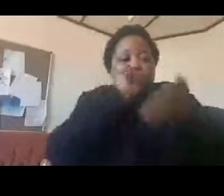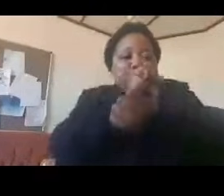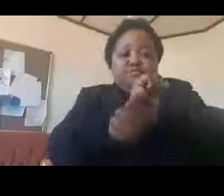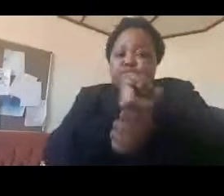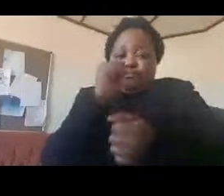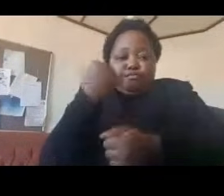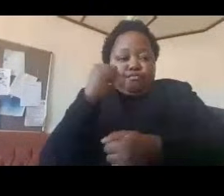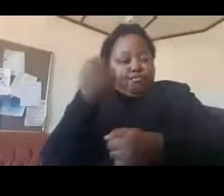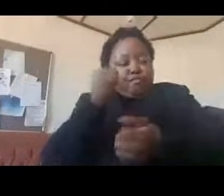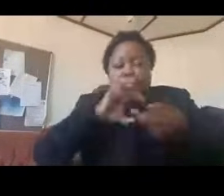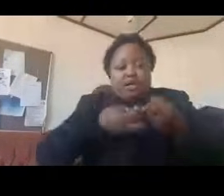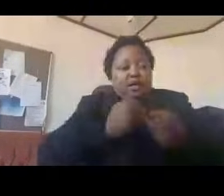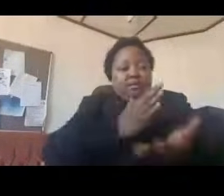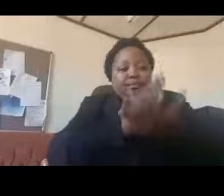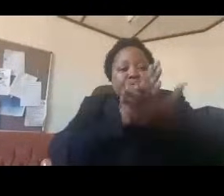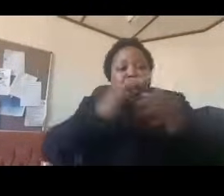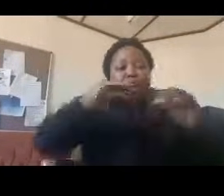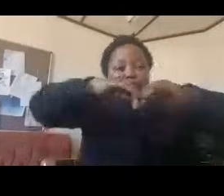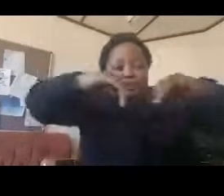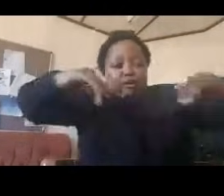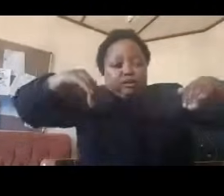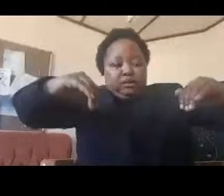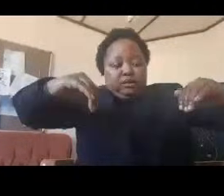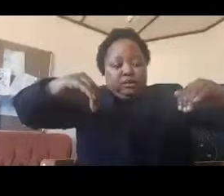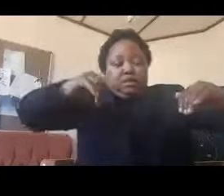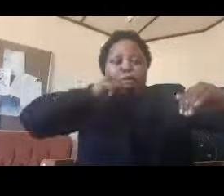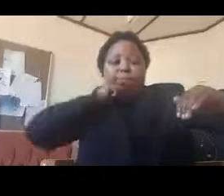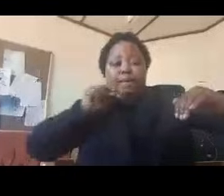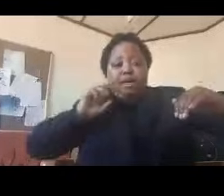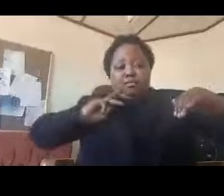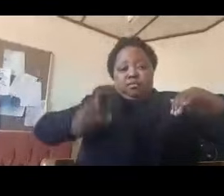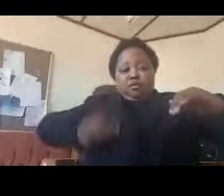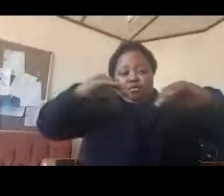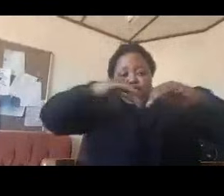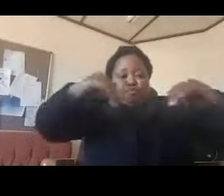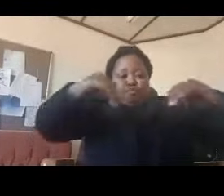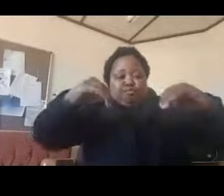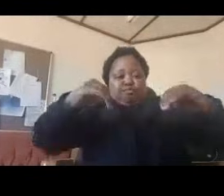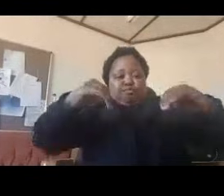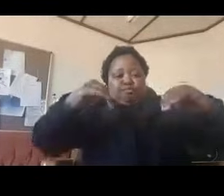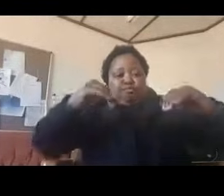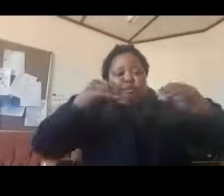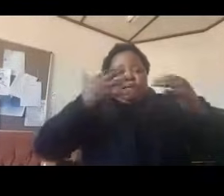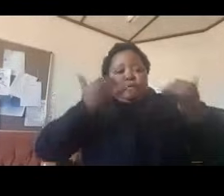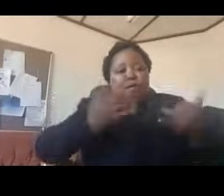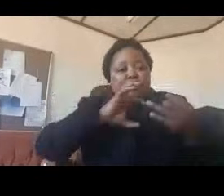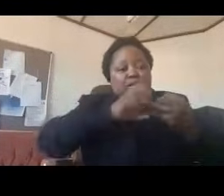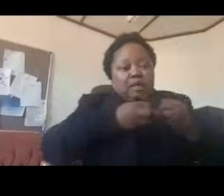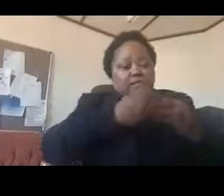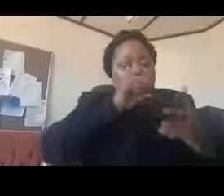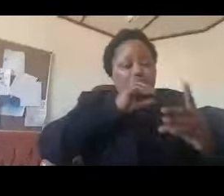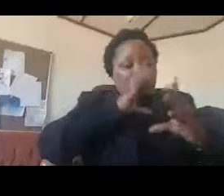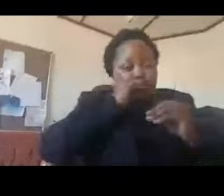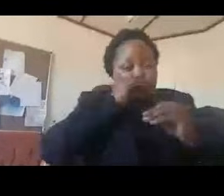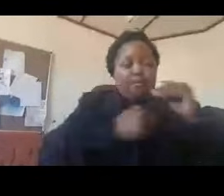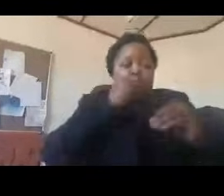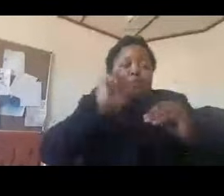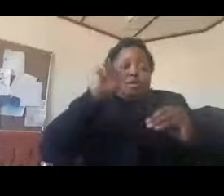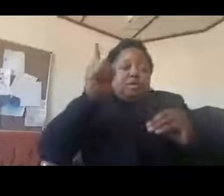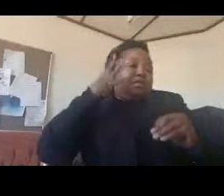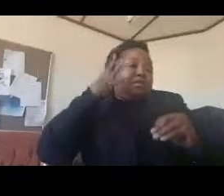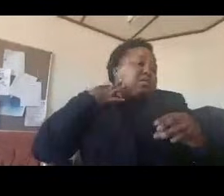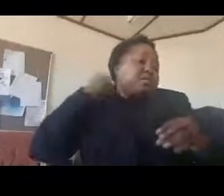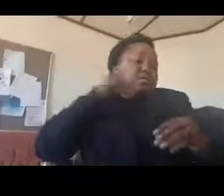They separate the couple. The male counselor talks to the man about the stress, his triggers,